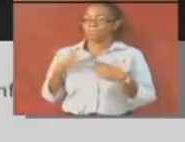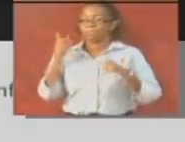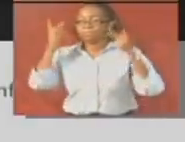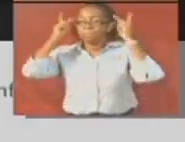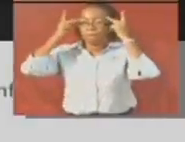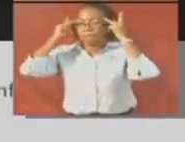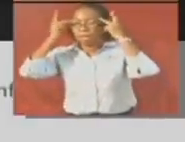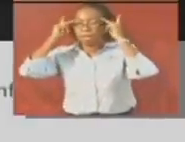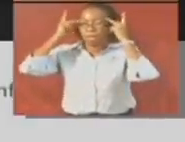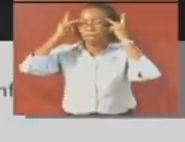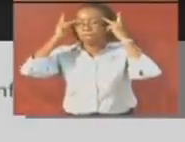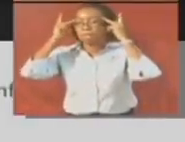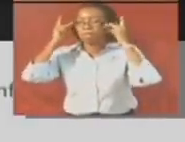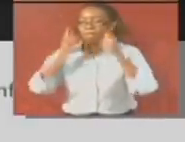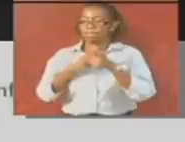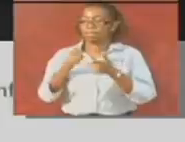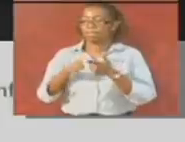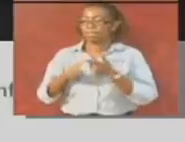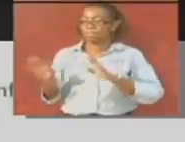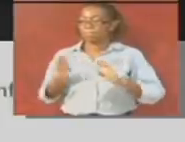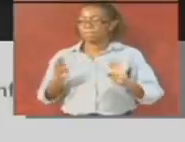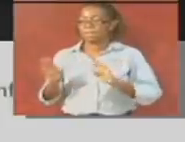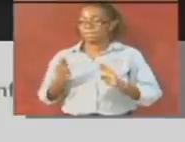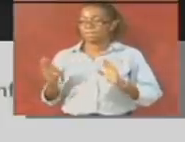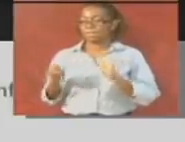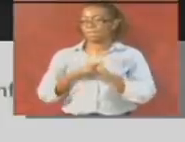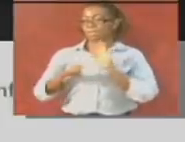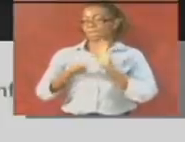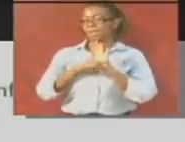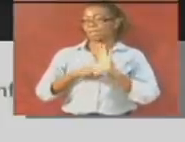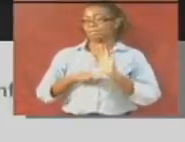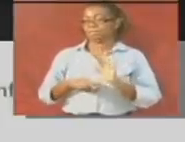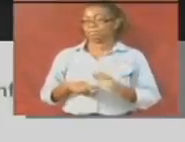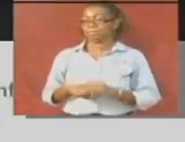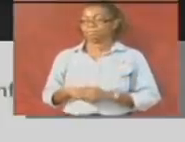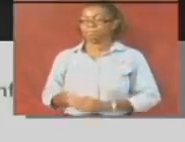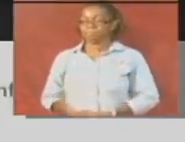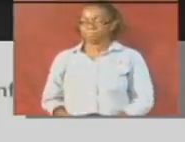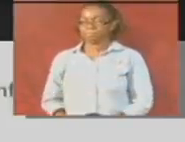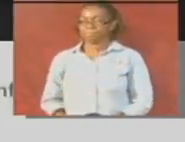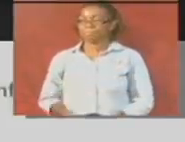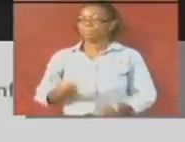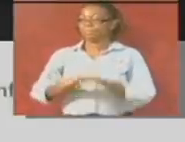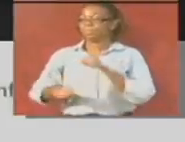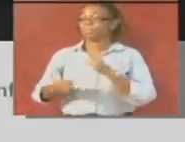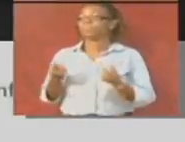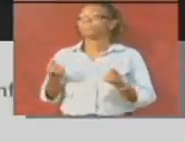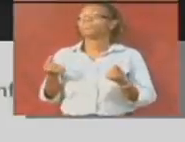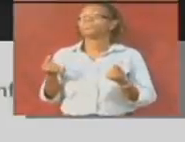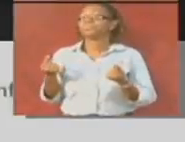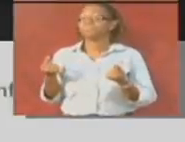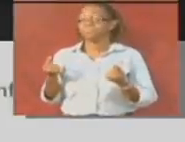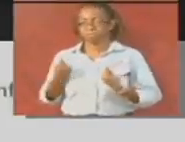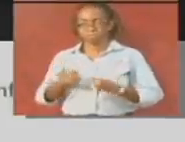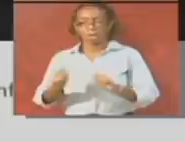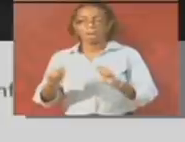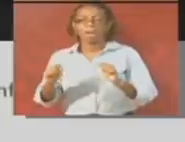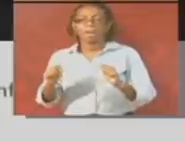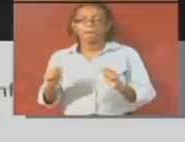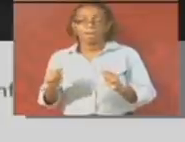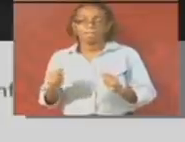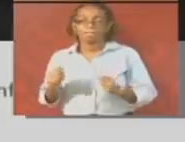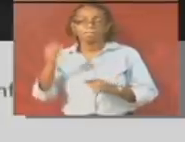lead to negative psychological outcomes. So we all need to limit our information to reputable and